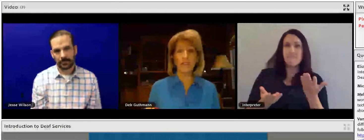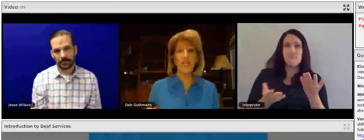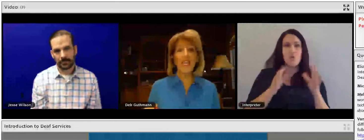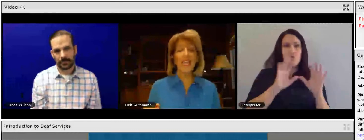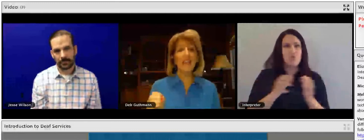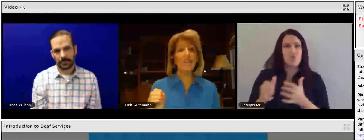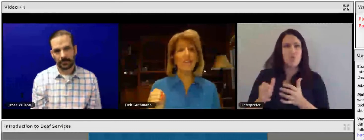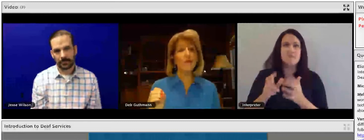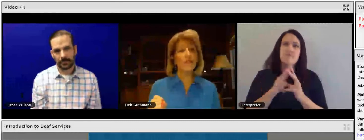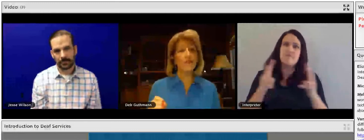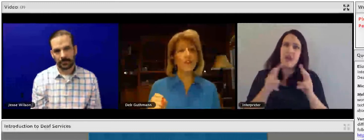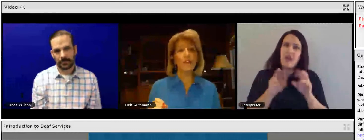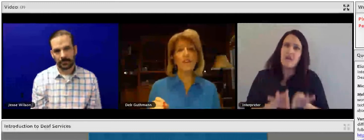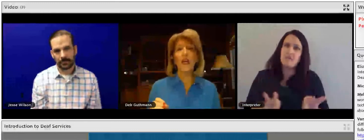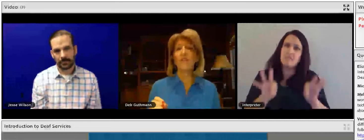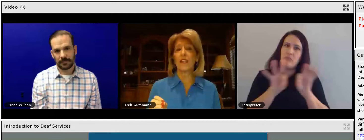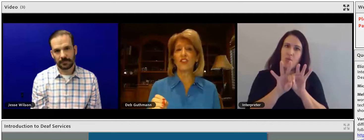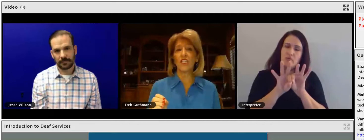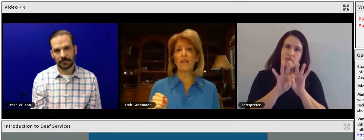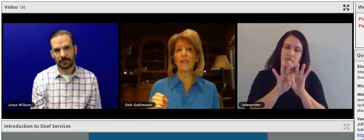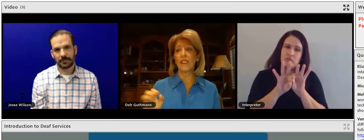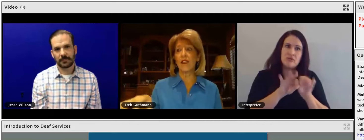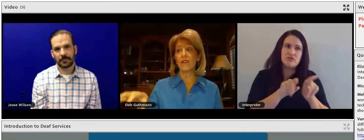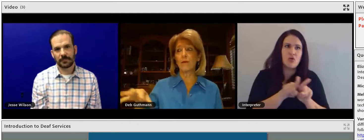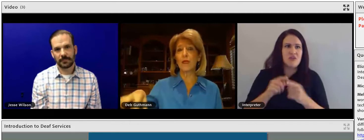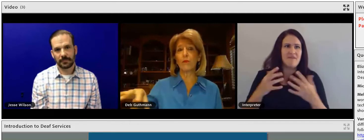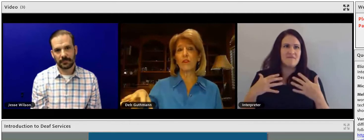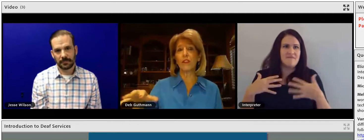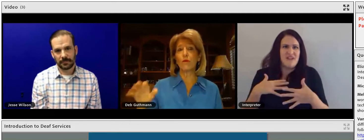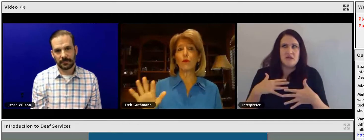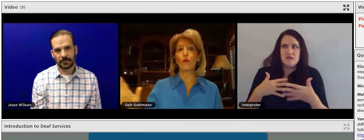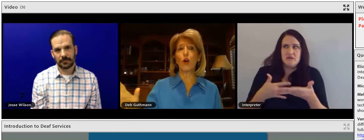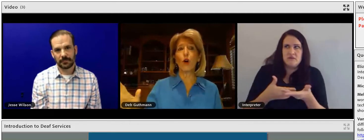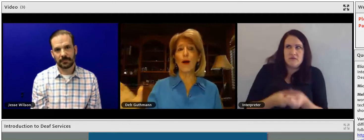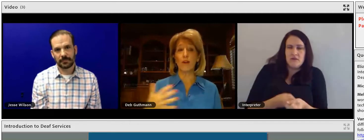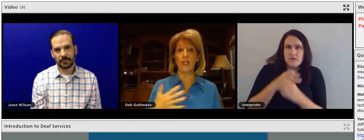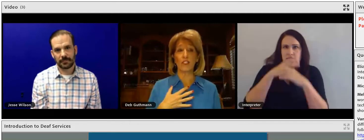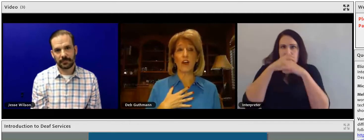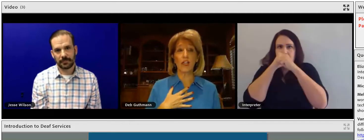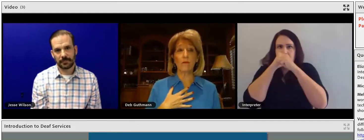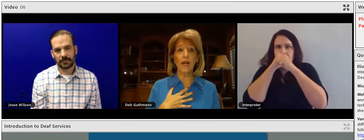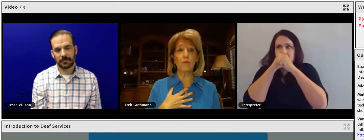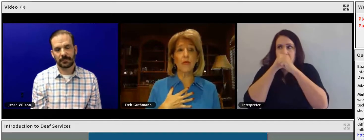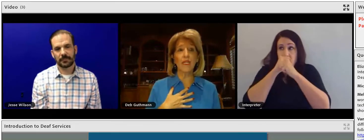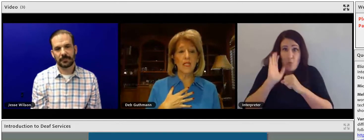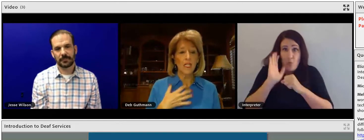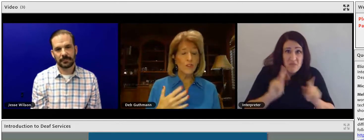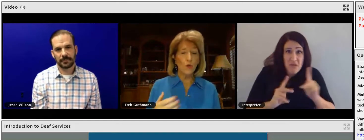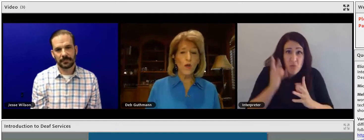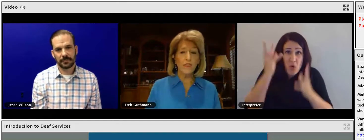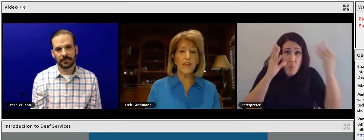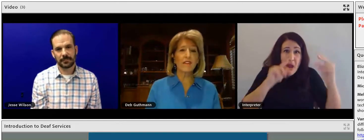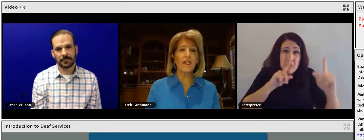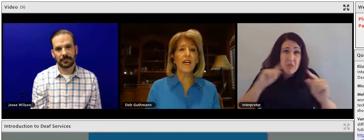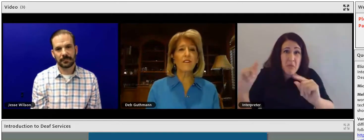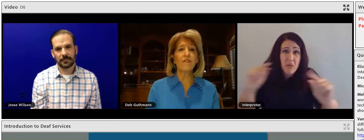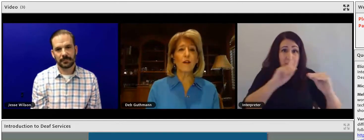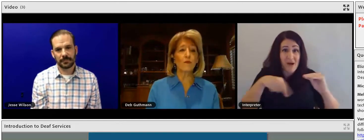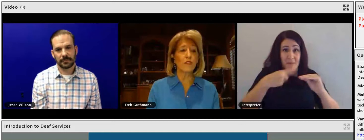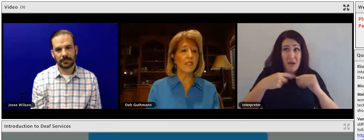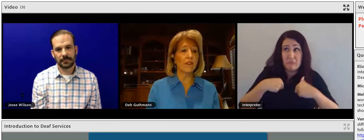groups are very important. And there's this fear of confidentiality that the people in the group will go out and talk about me.